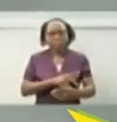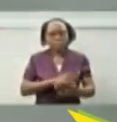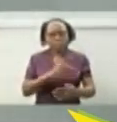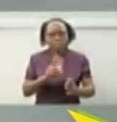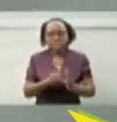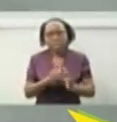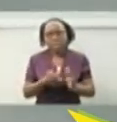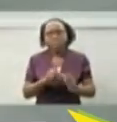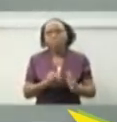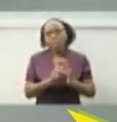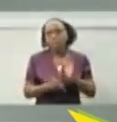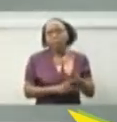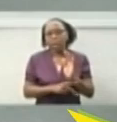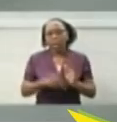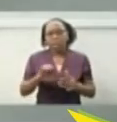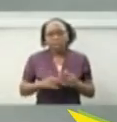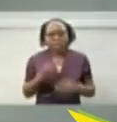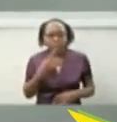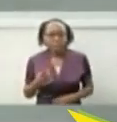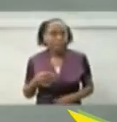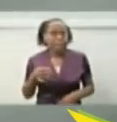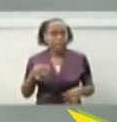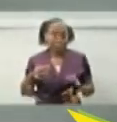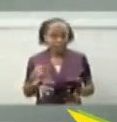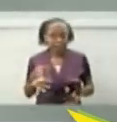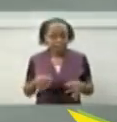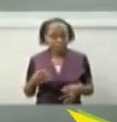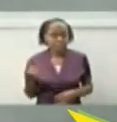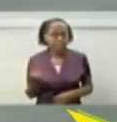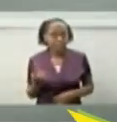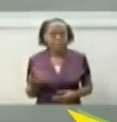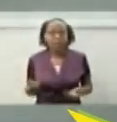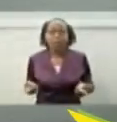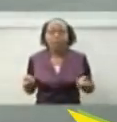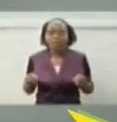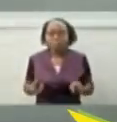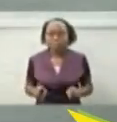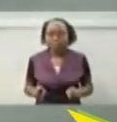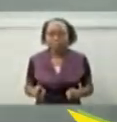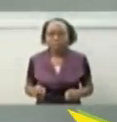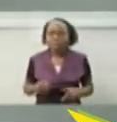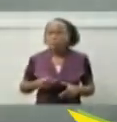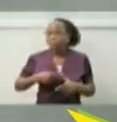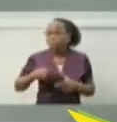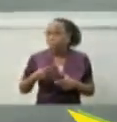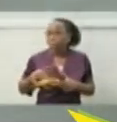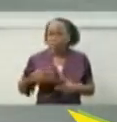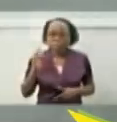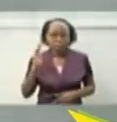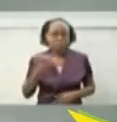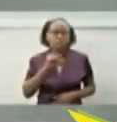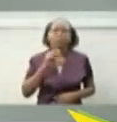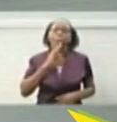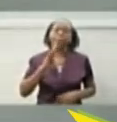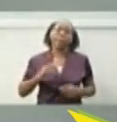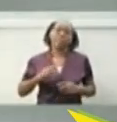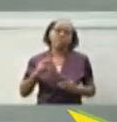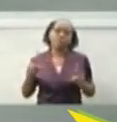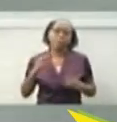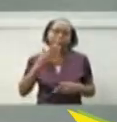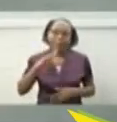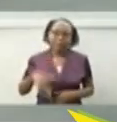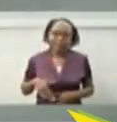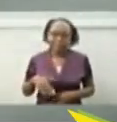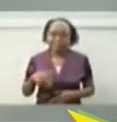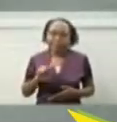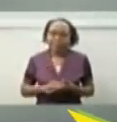something were to happen, that it would not be that bad. That it